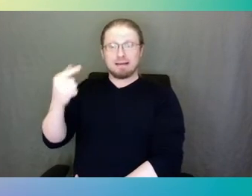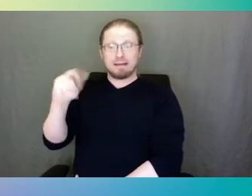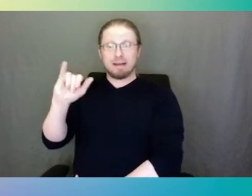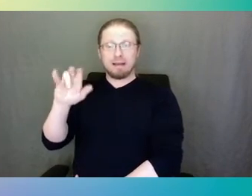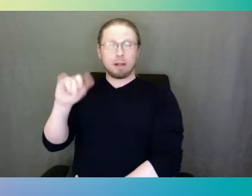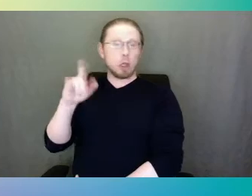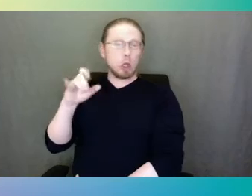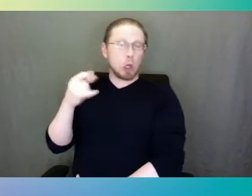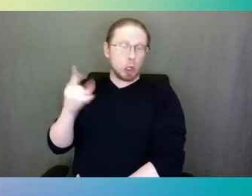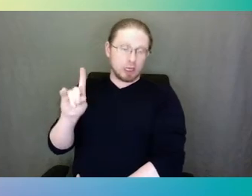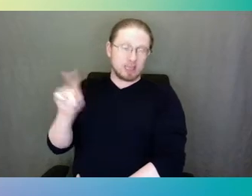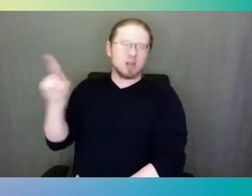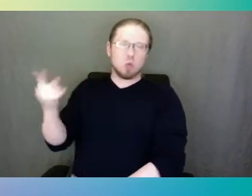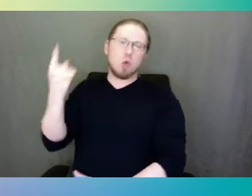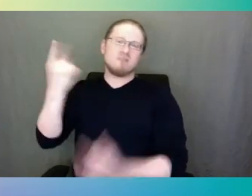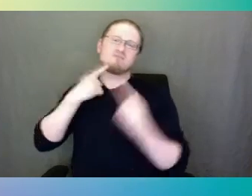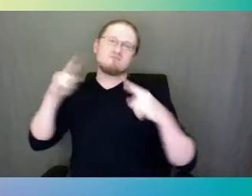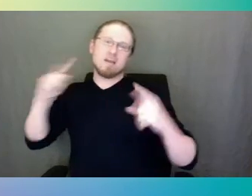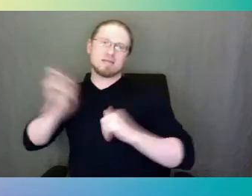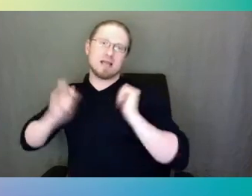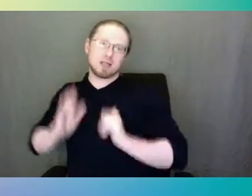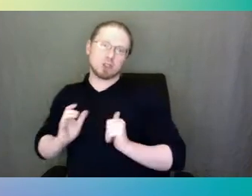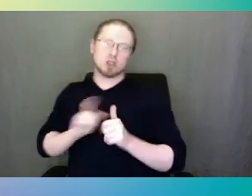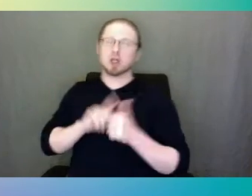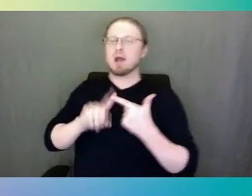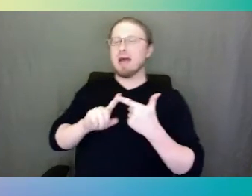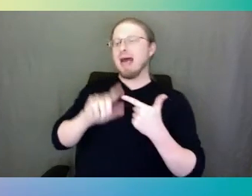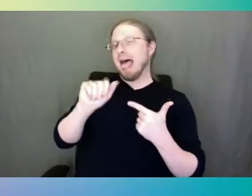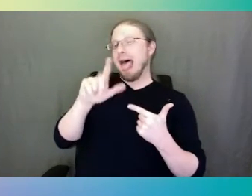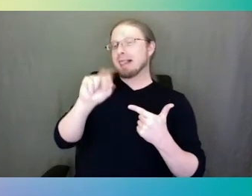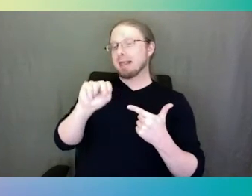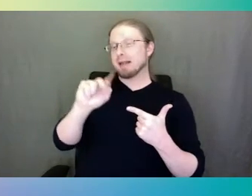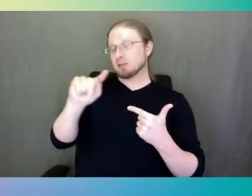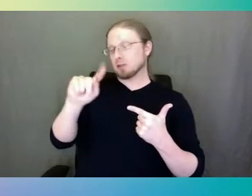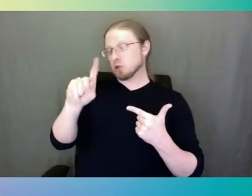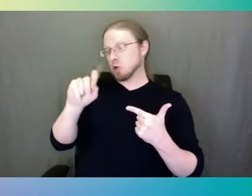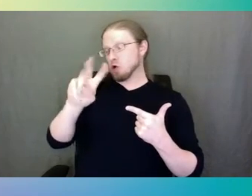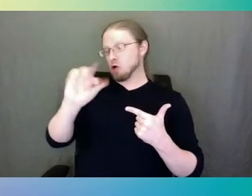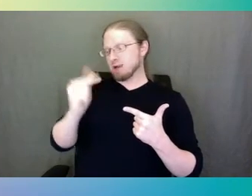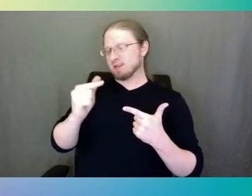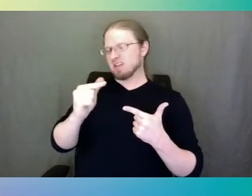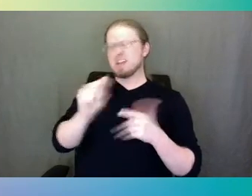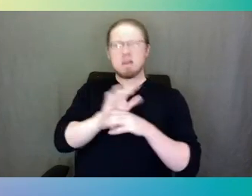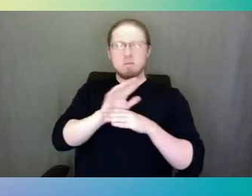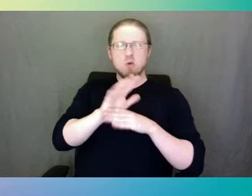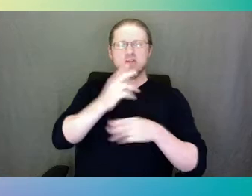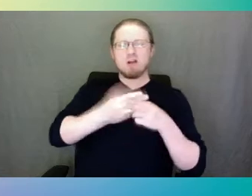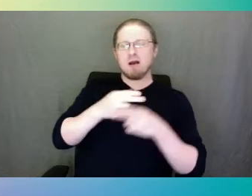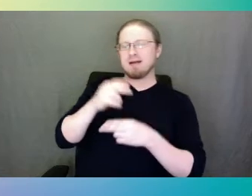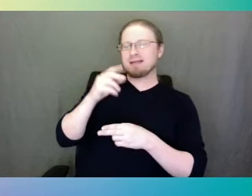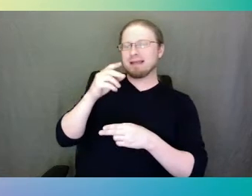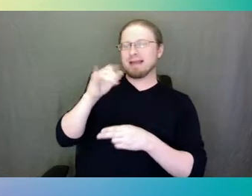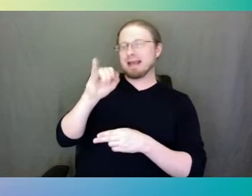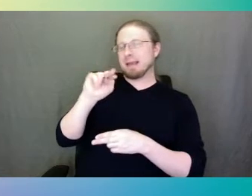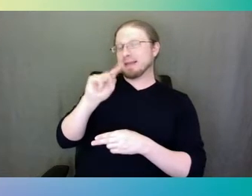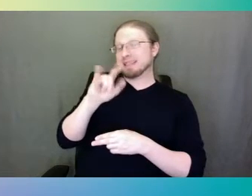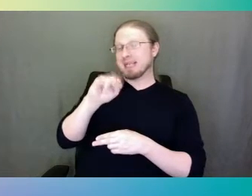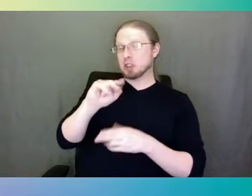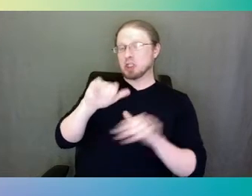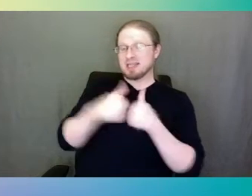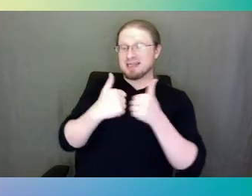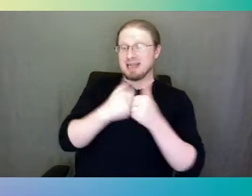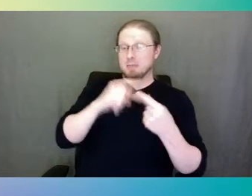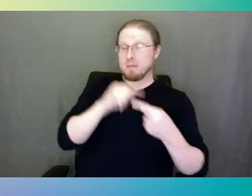The Imitation Game, great movie, watch The Imitation Game. And also a conservative member of the